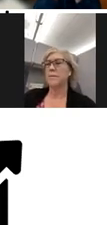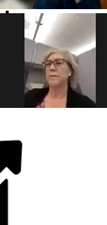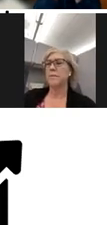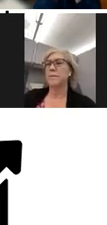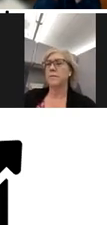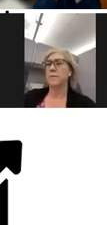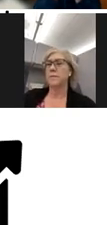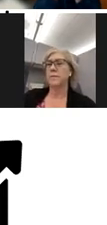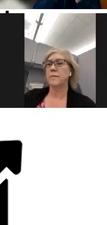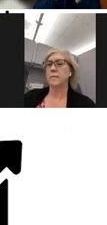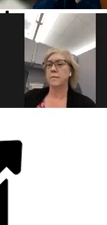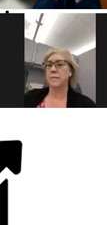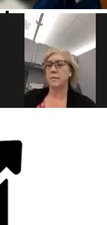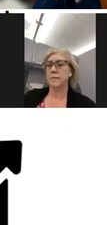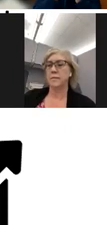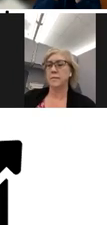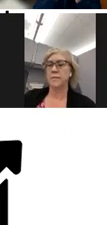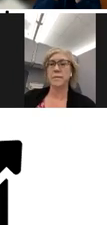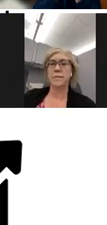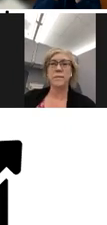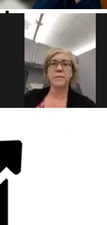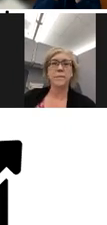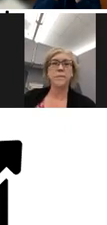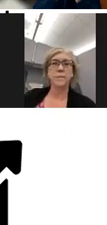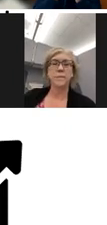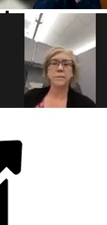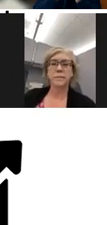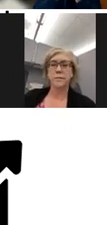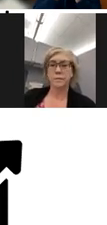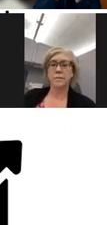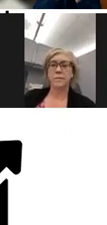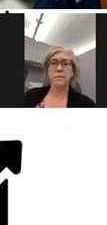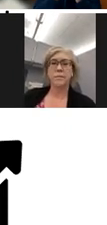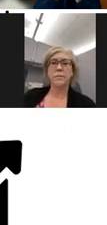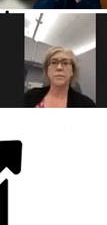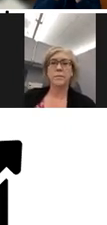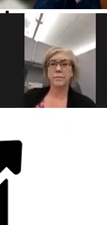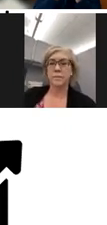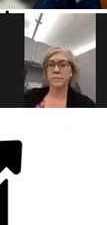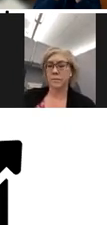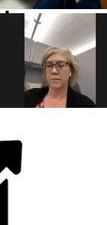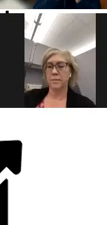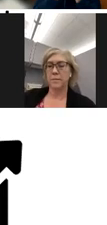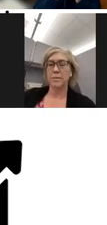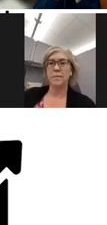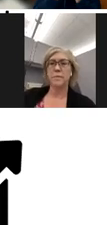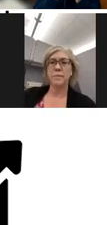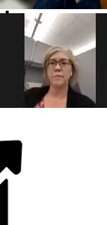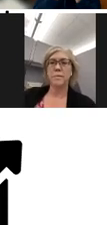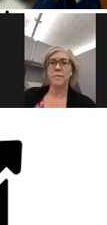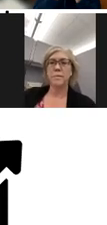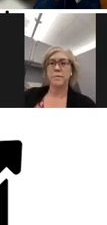that extra help to get moving forward. And so our percentage with barriers to employment is